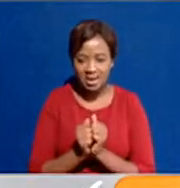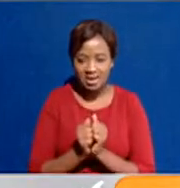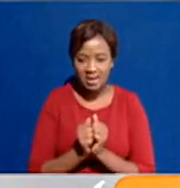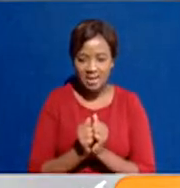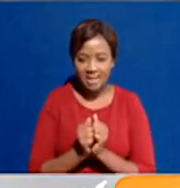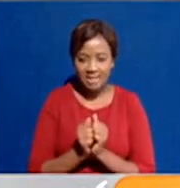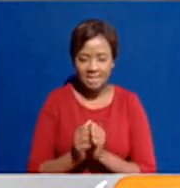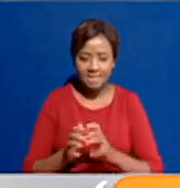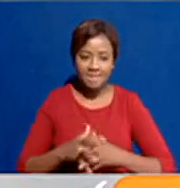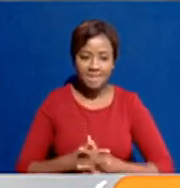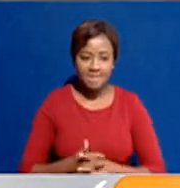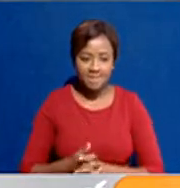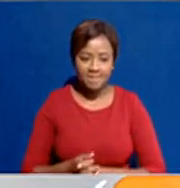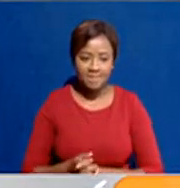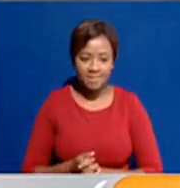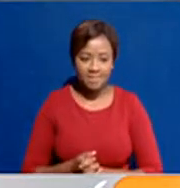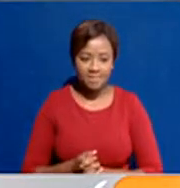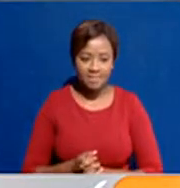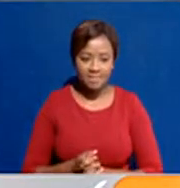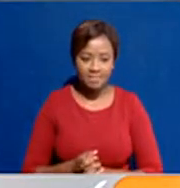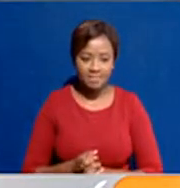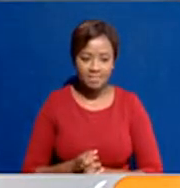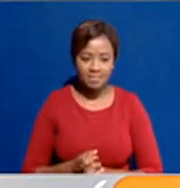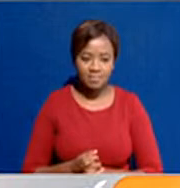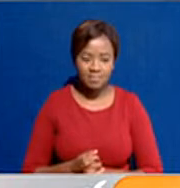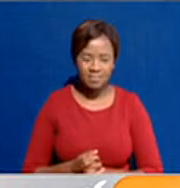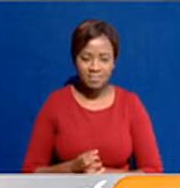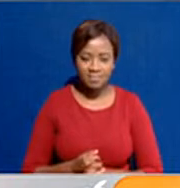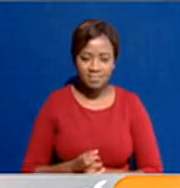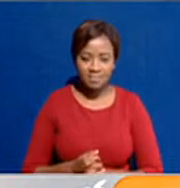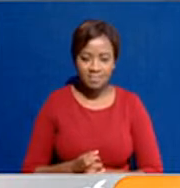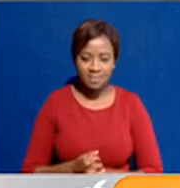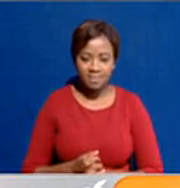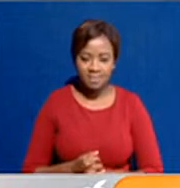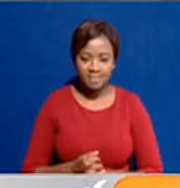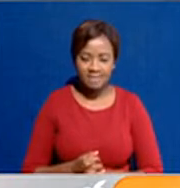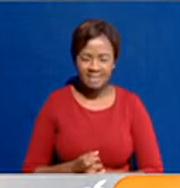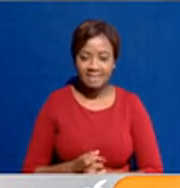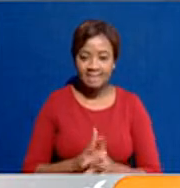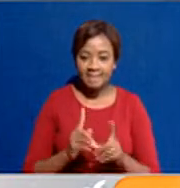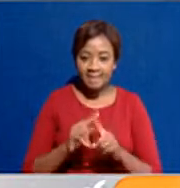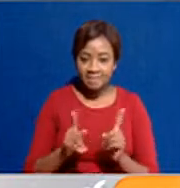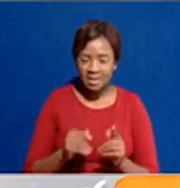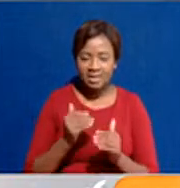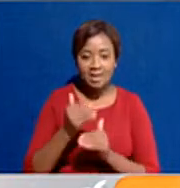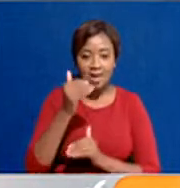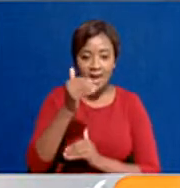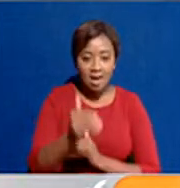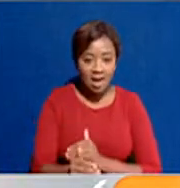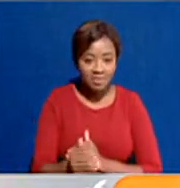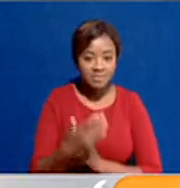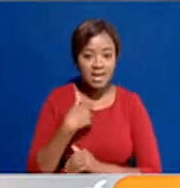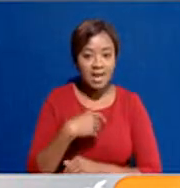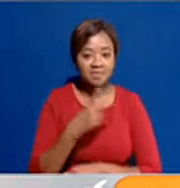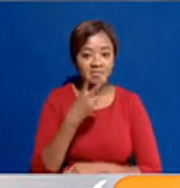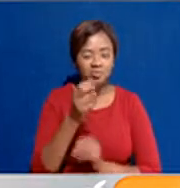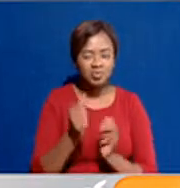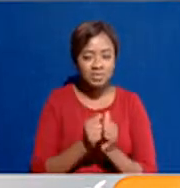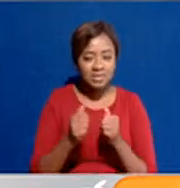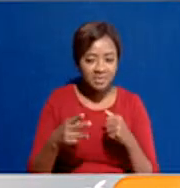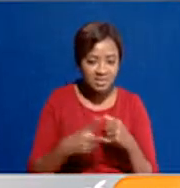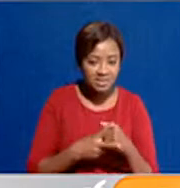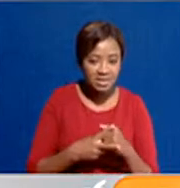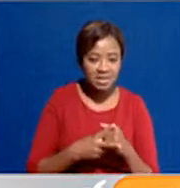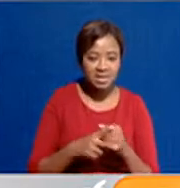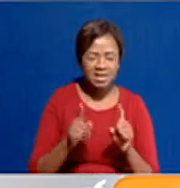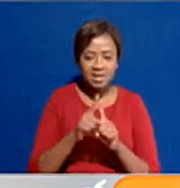2007 post-election crisis. And yet, after that, then we had 2017, then